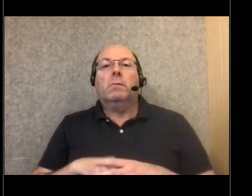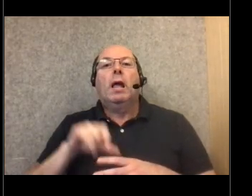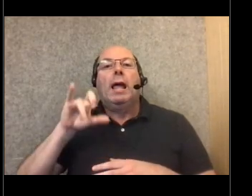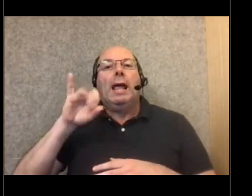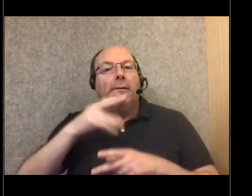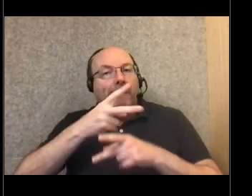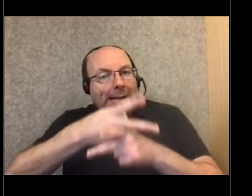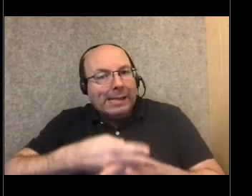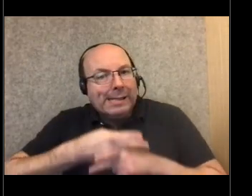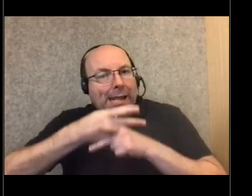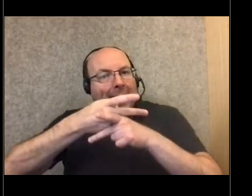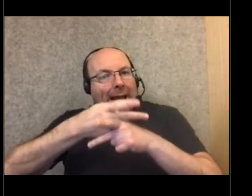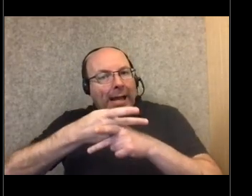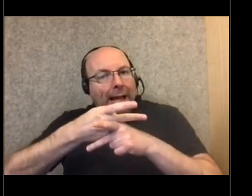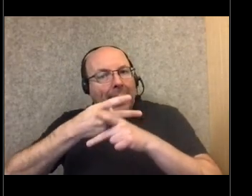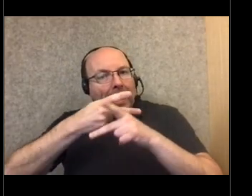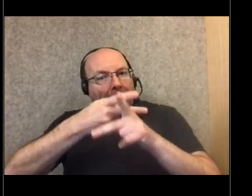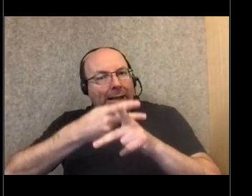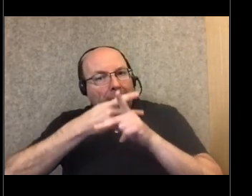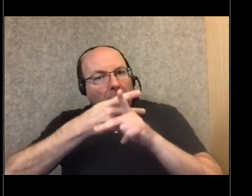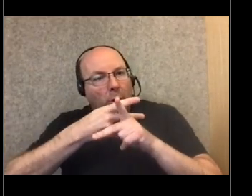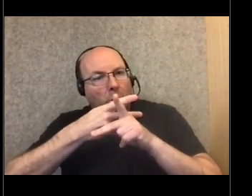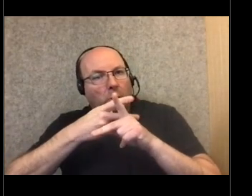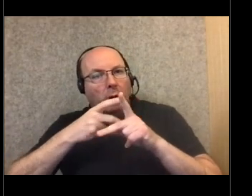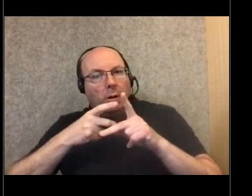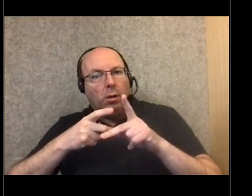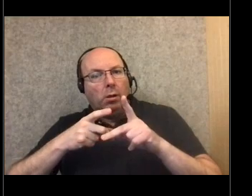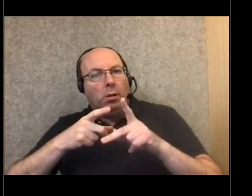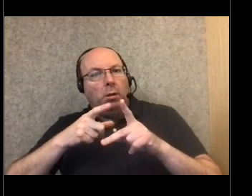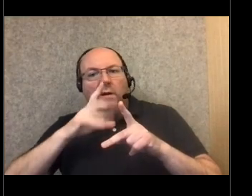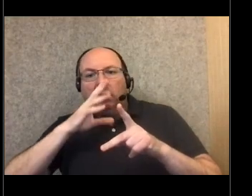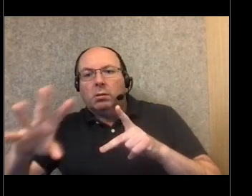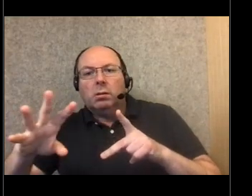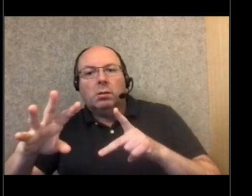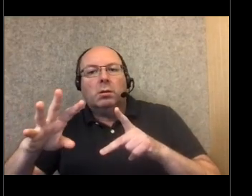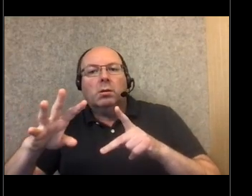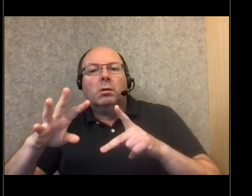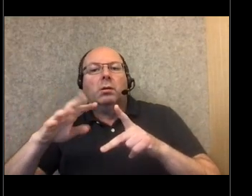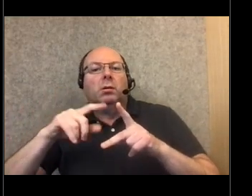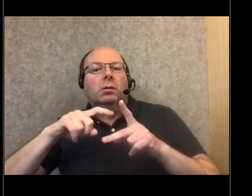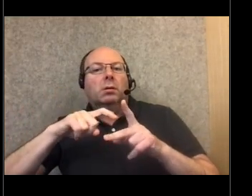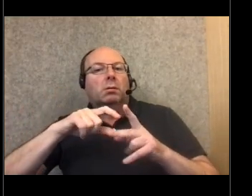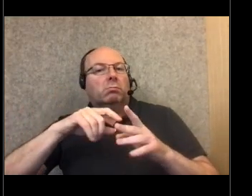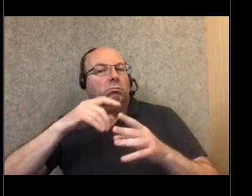approach to site design is not conducted.